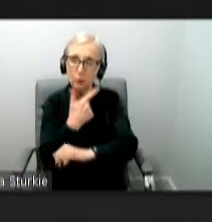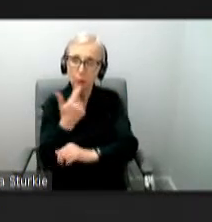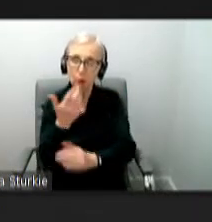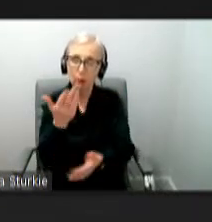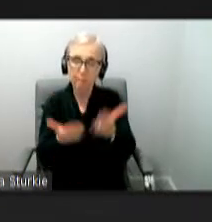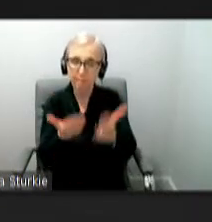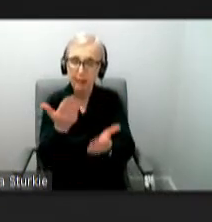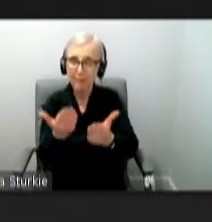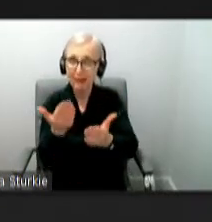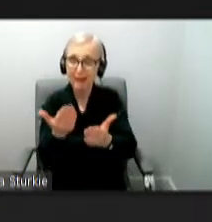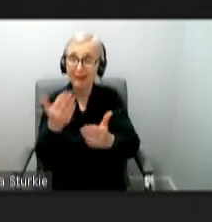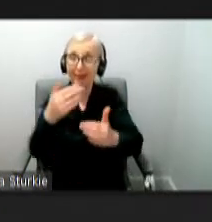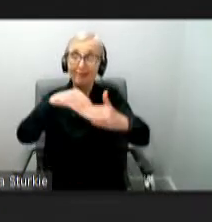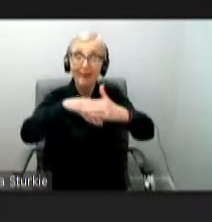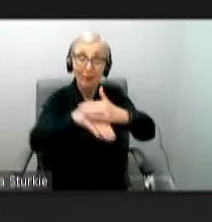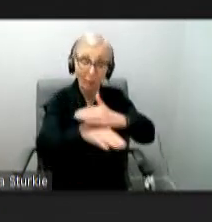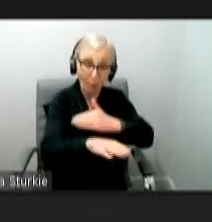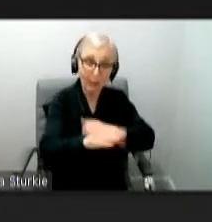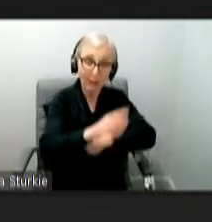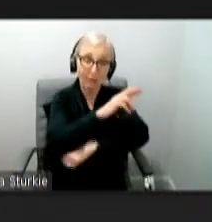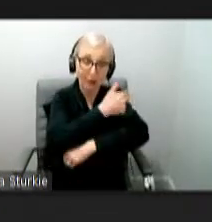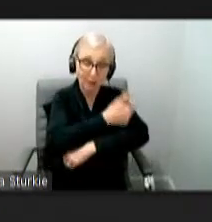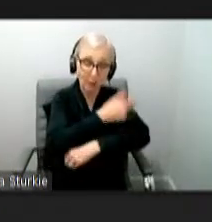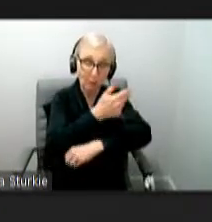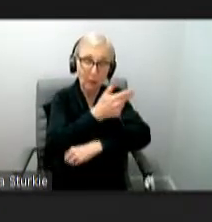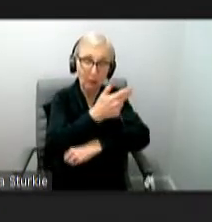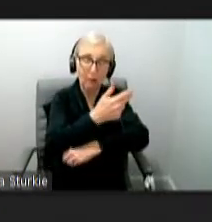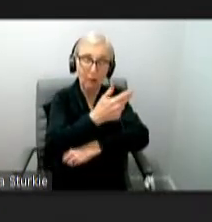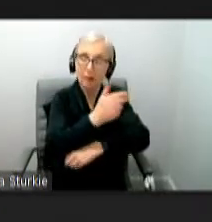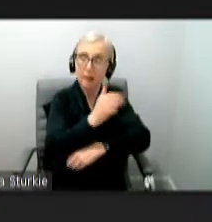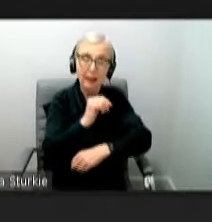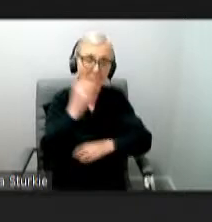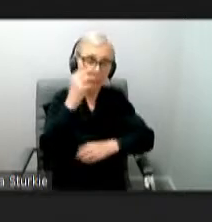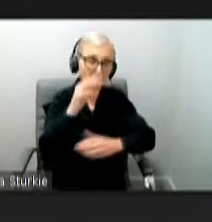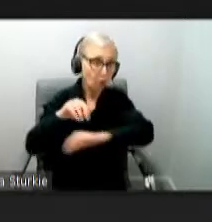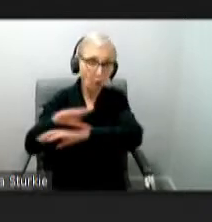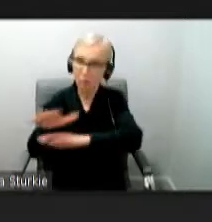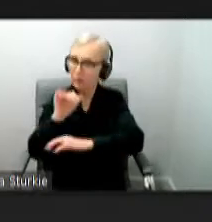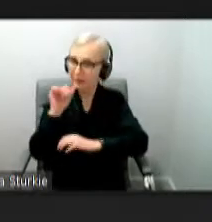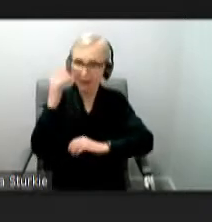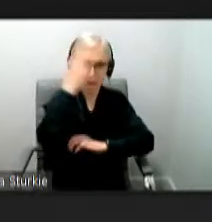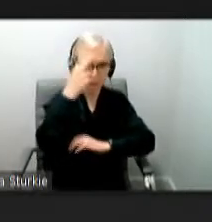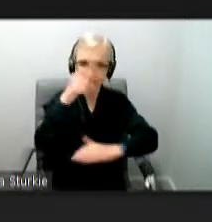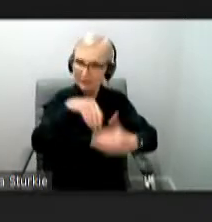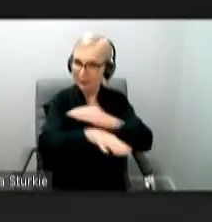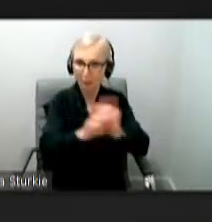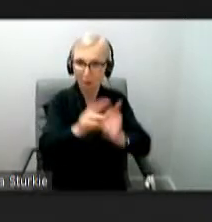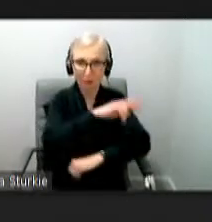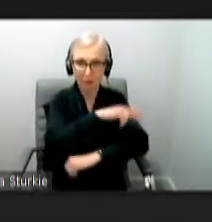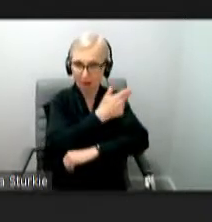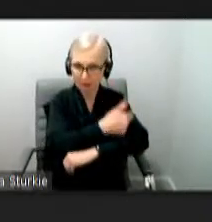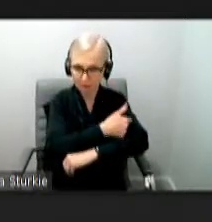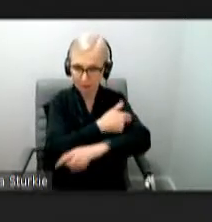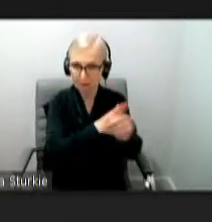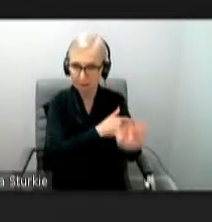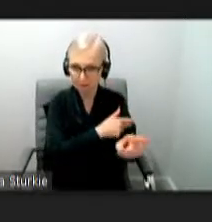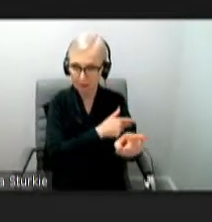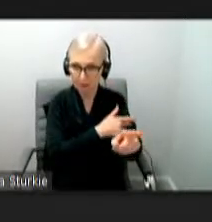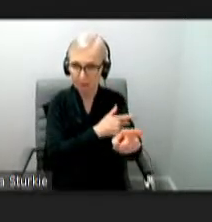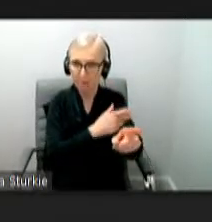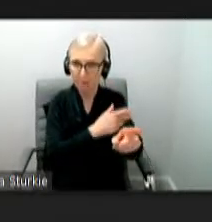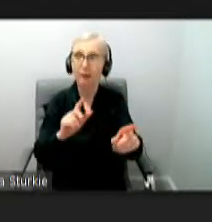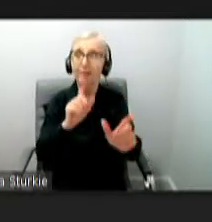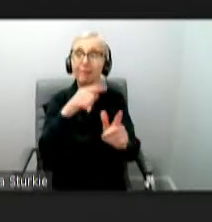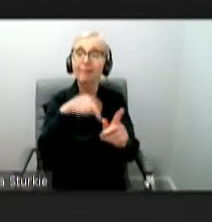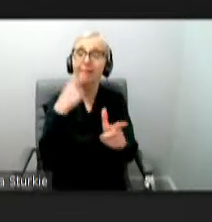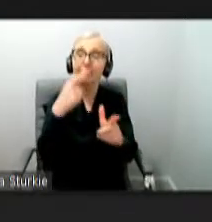necessarily be hospitalized due to COVID-19, but with COVID-19. And so there are some distinctions there, and we'll continue to share that data with